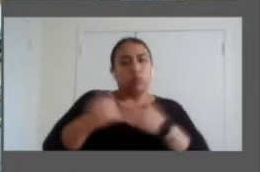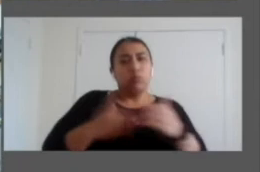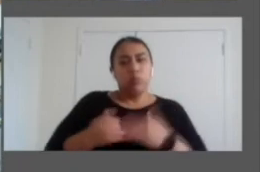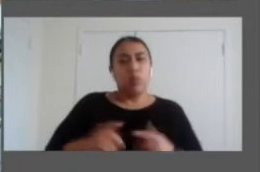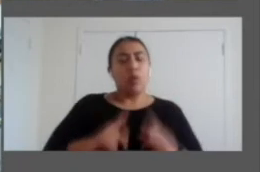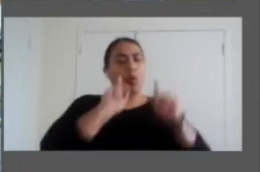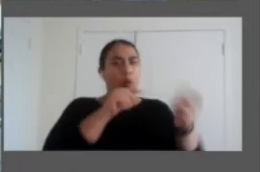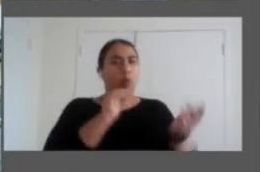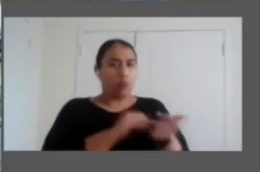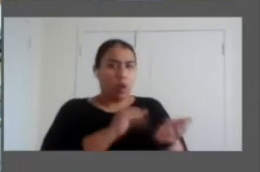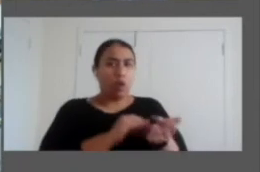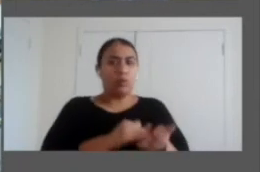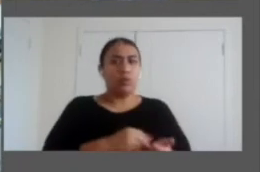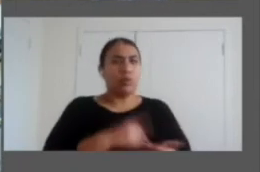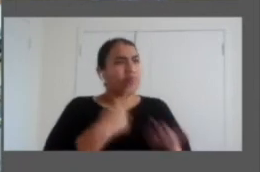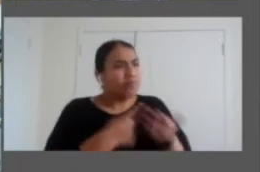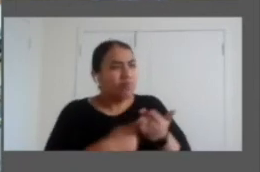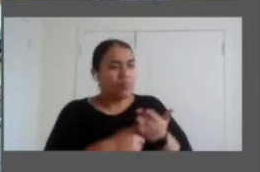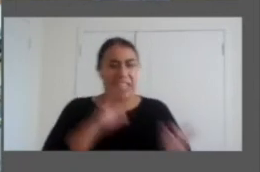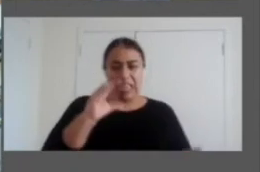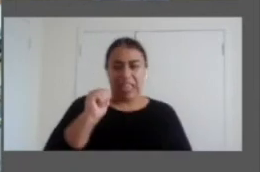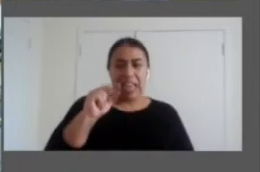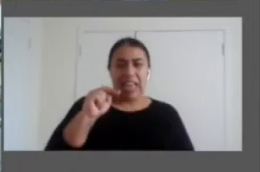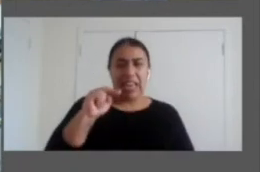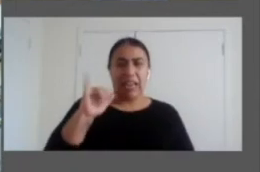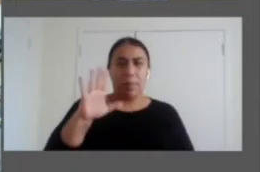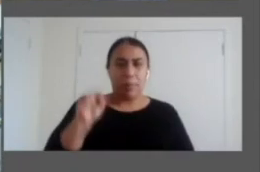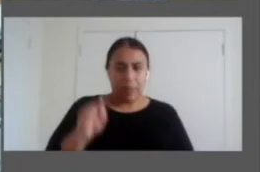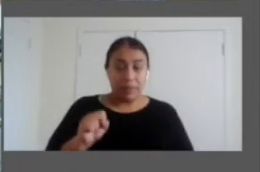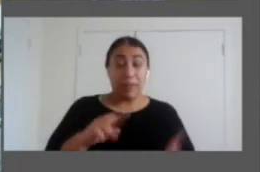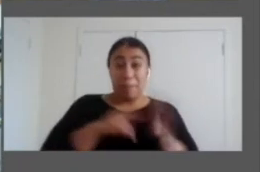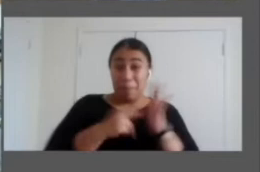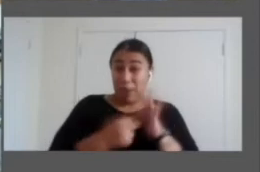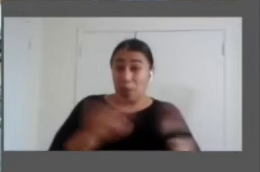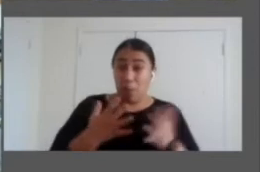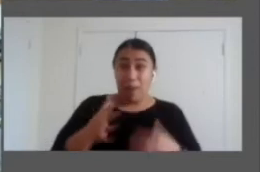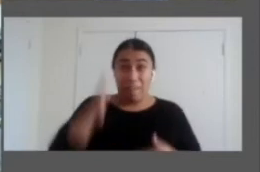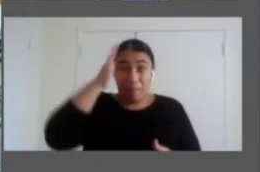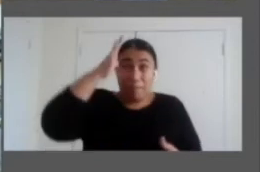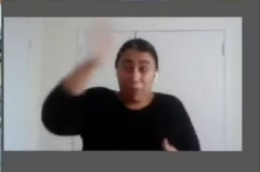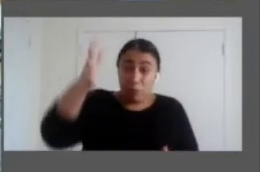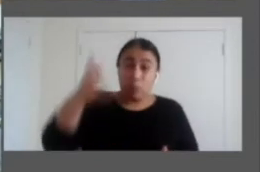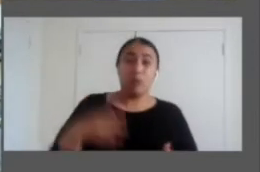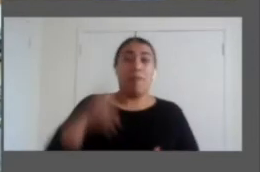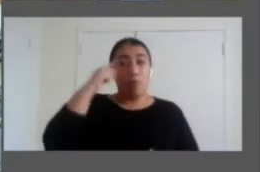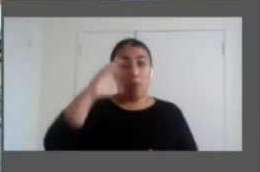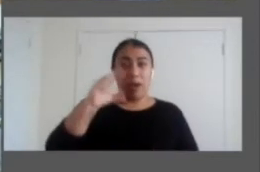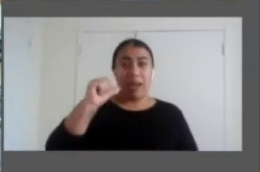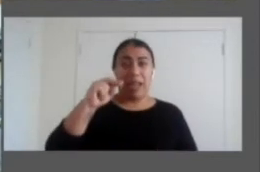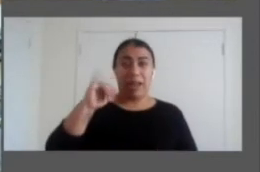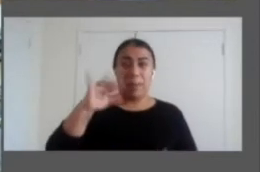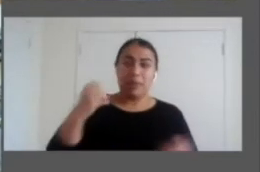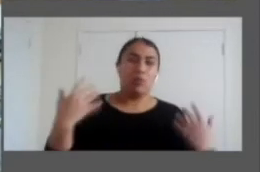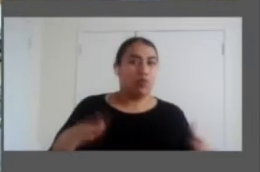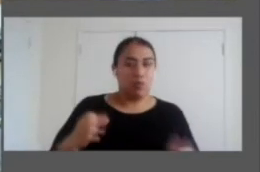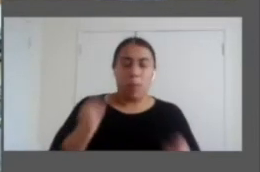from 2014 to now? In 2014, the landscape of medical cannabis and its research was a risky one, as the industry